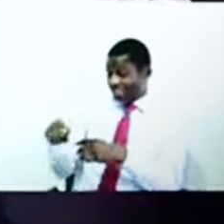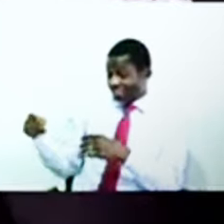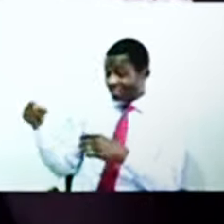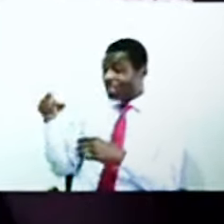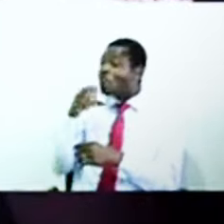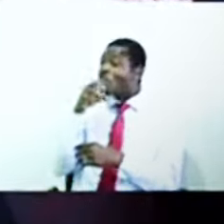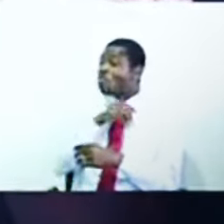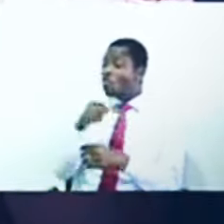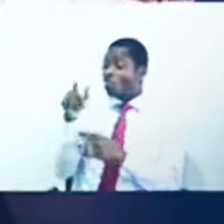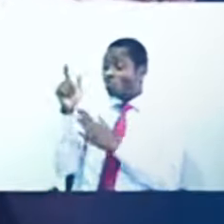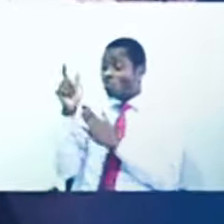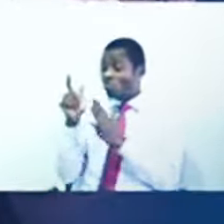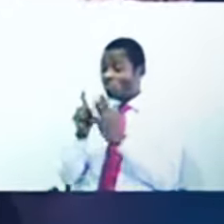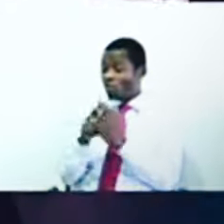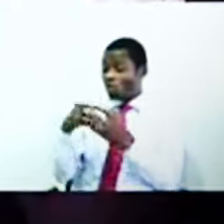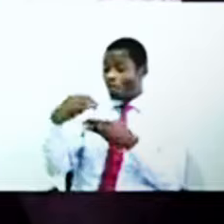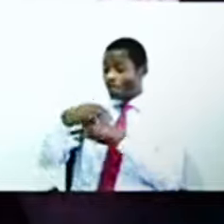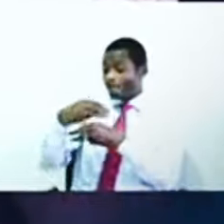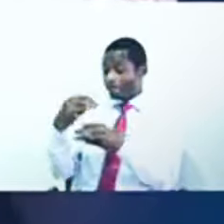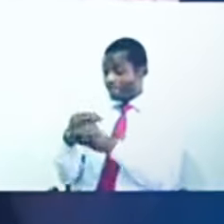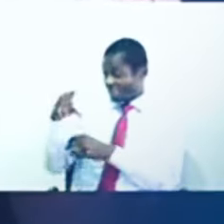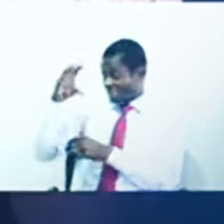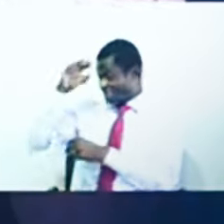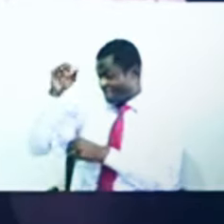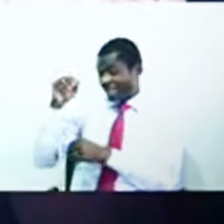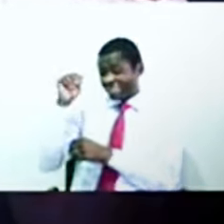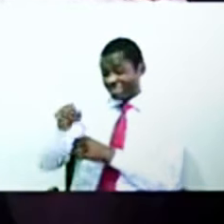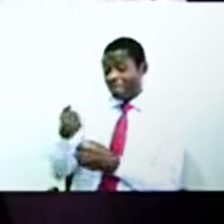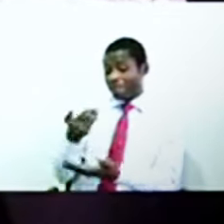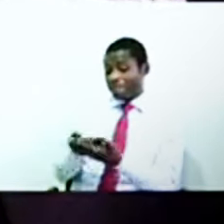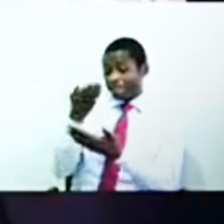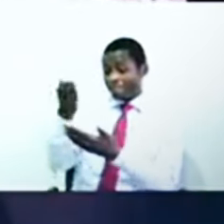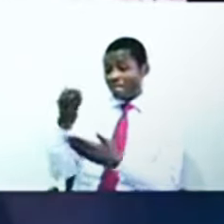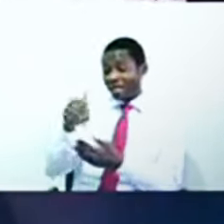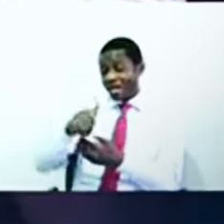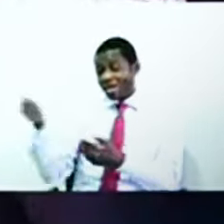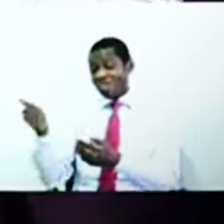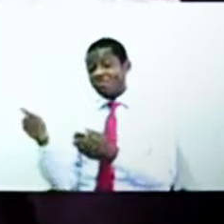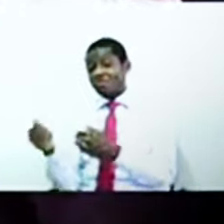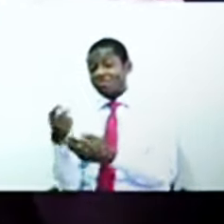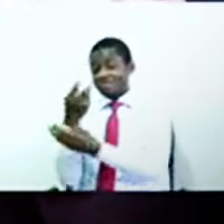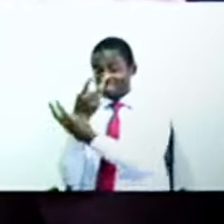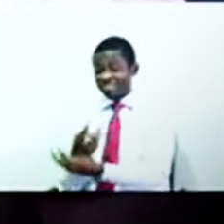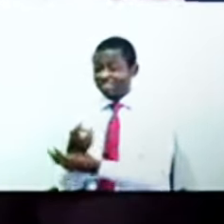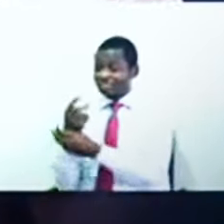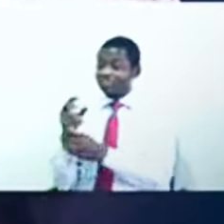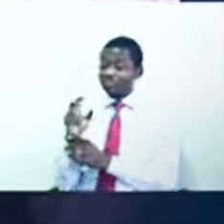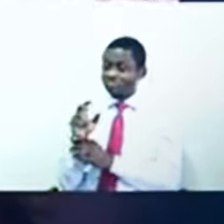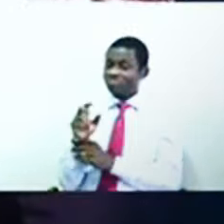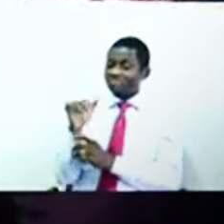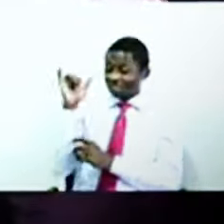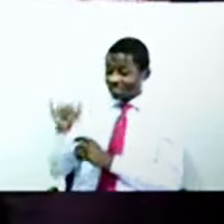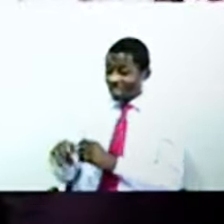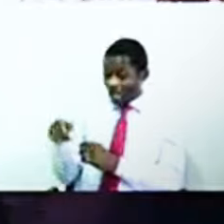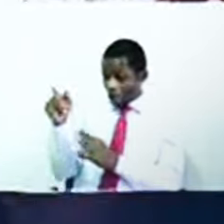which gave the slave master the authority to take someone as a slave.